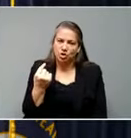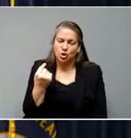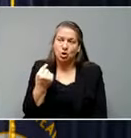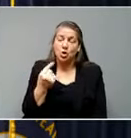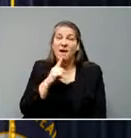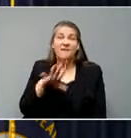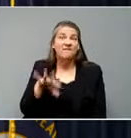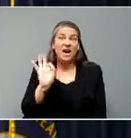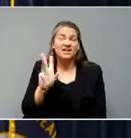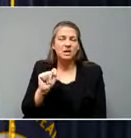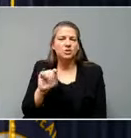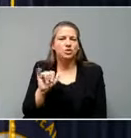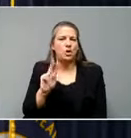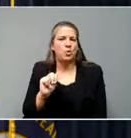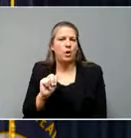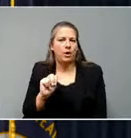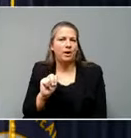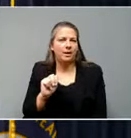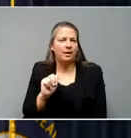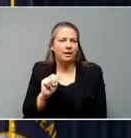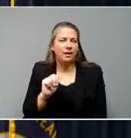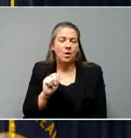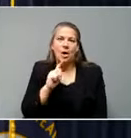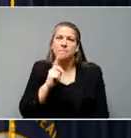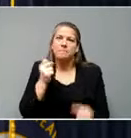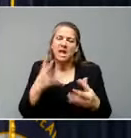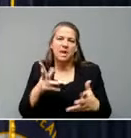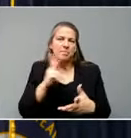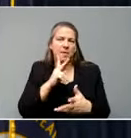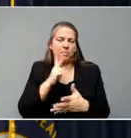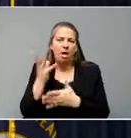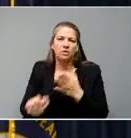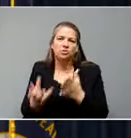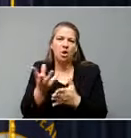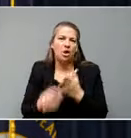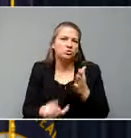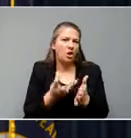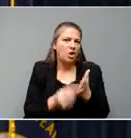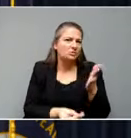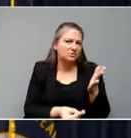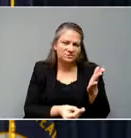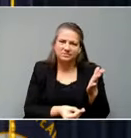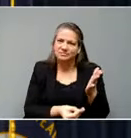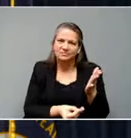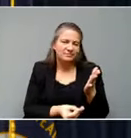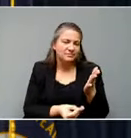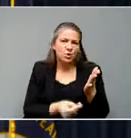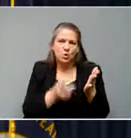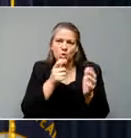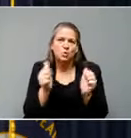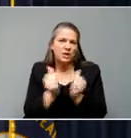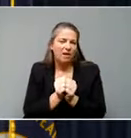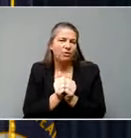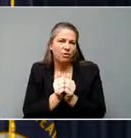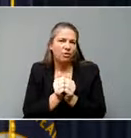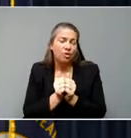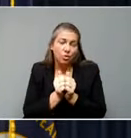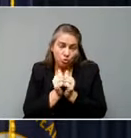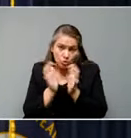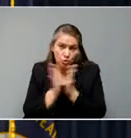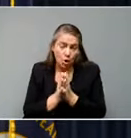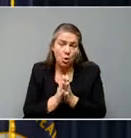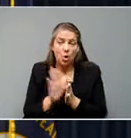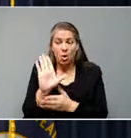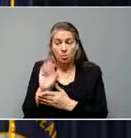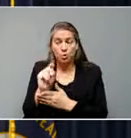in January, and there was a lot of loss from families that had gotten together. So, booster